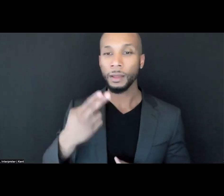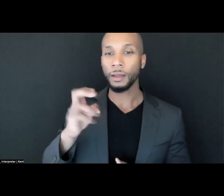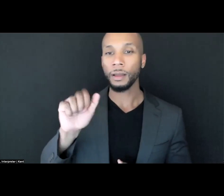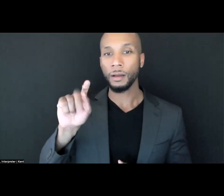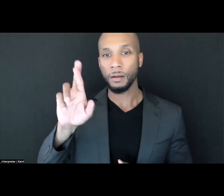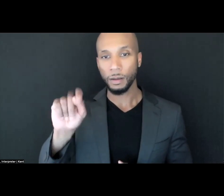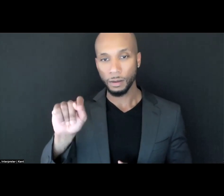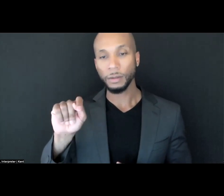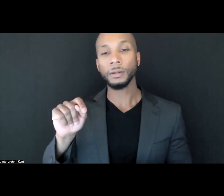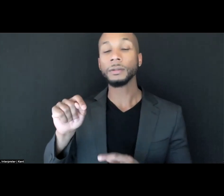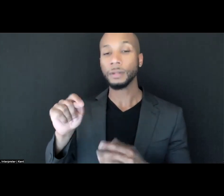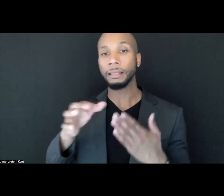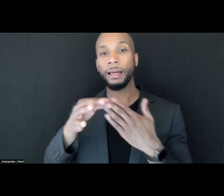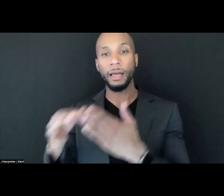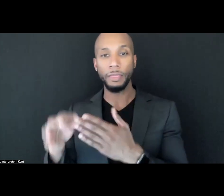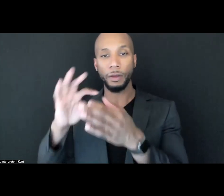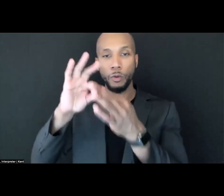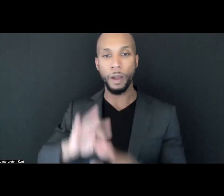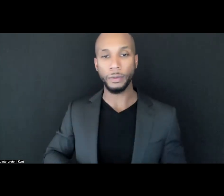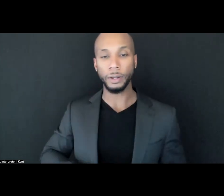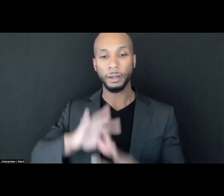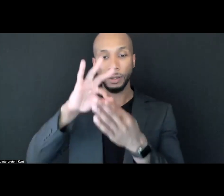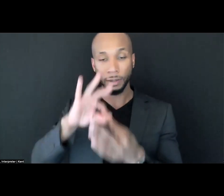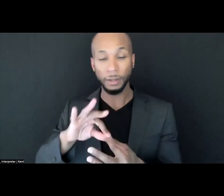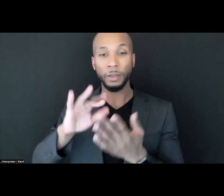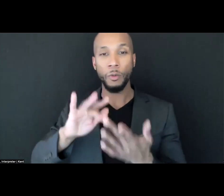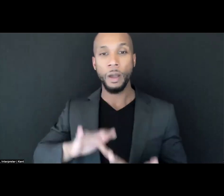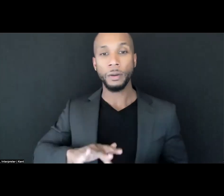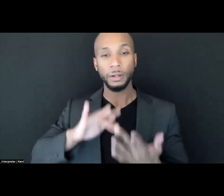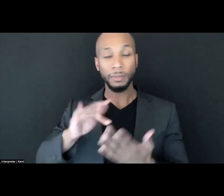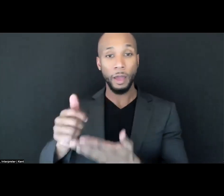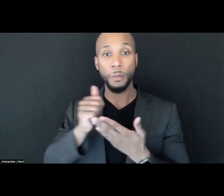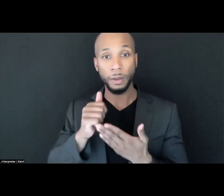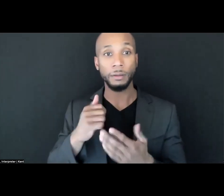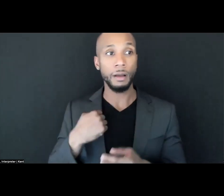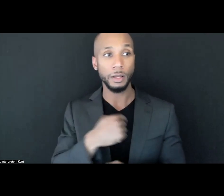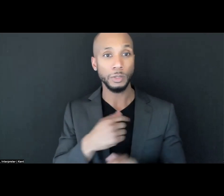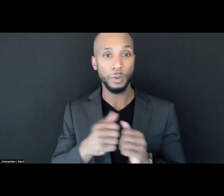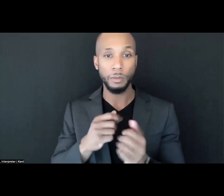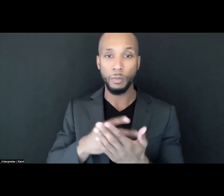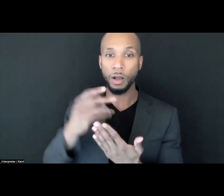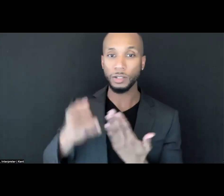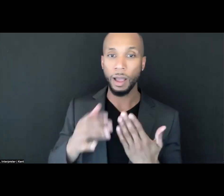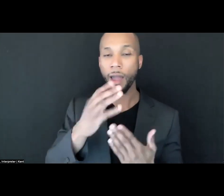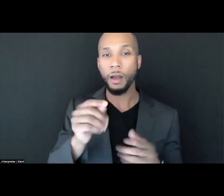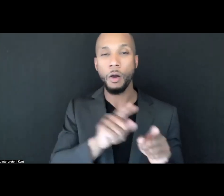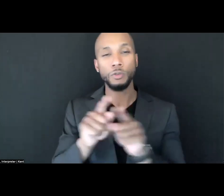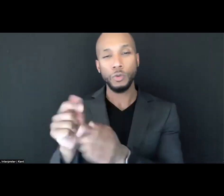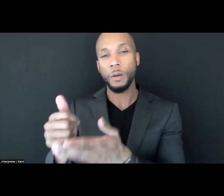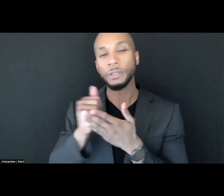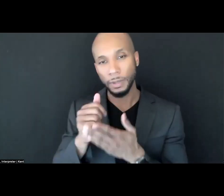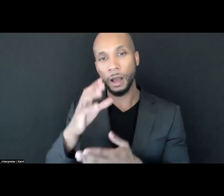Hard who led the grounding has been helping us with the project and helps me co-facilitate the